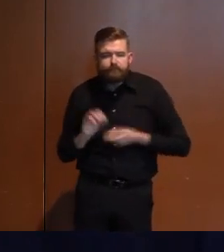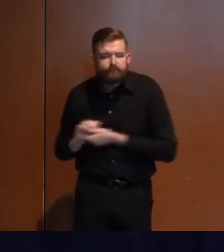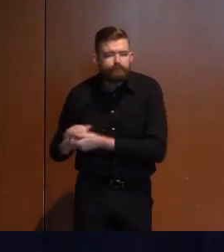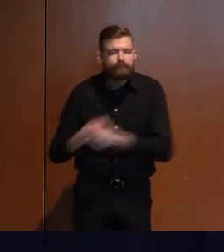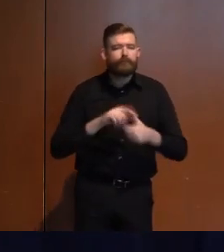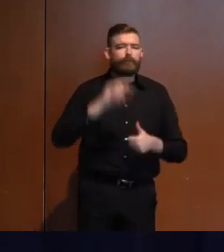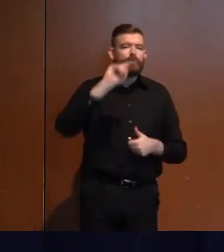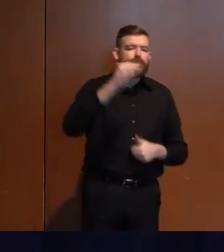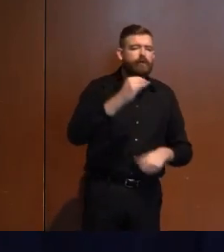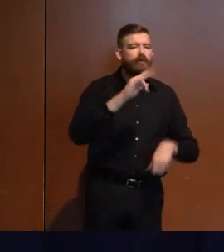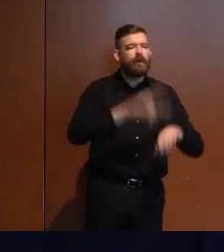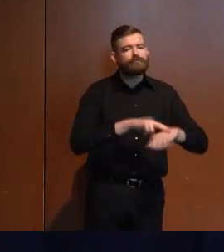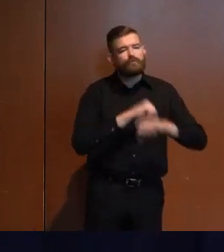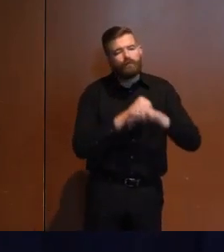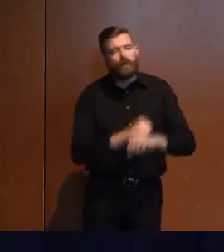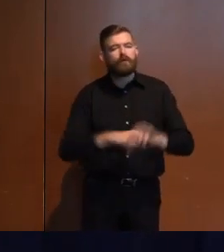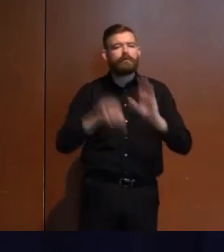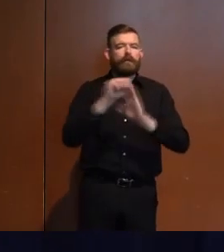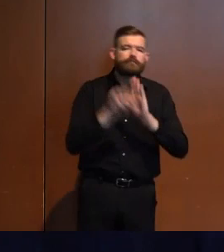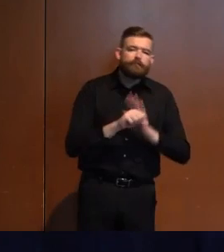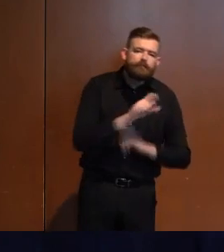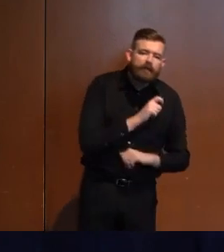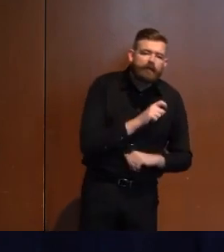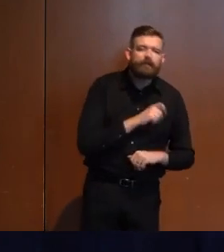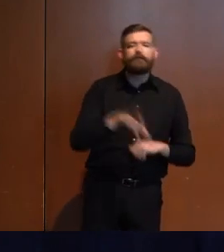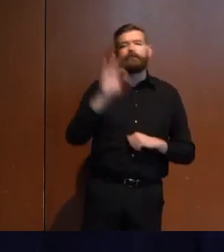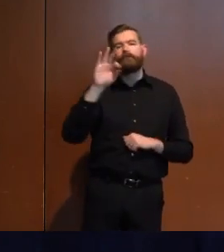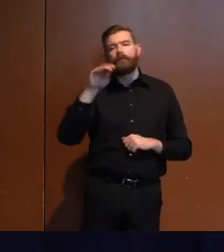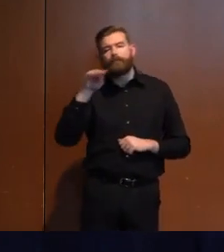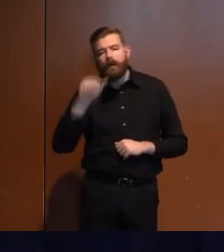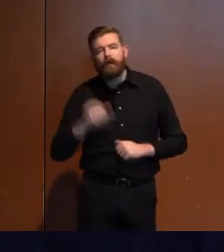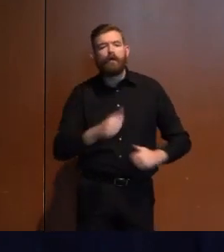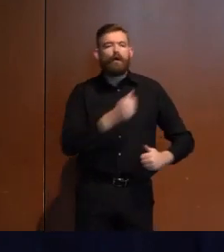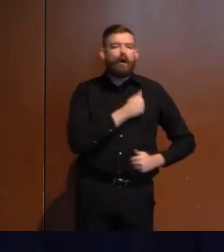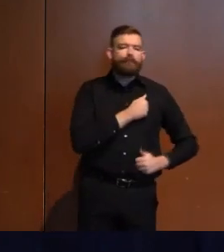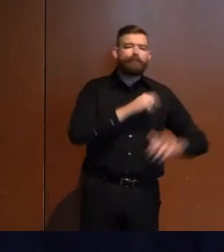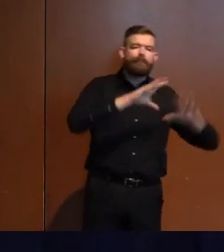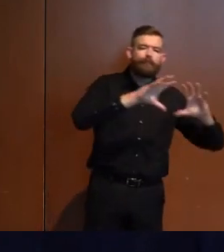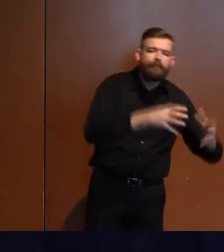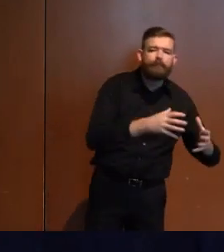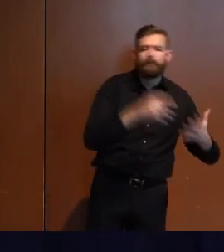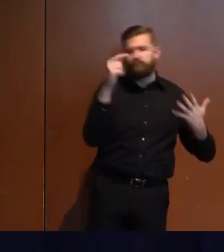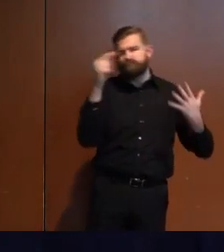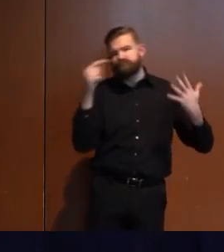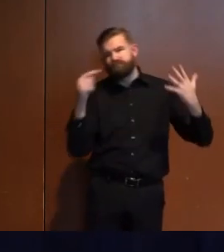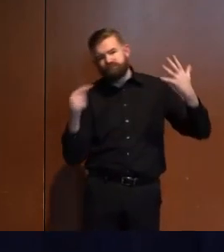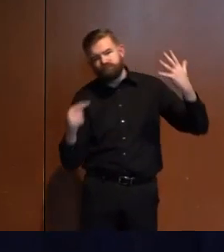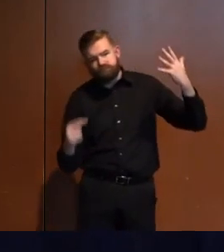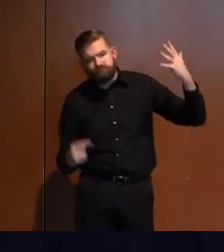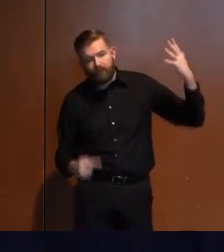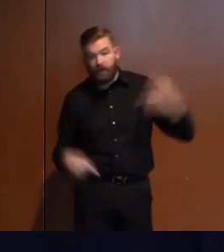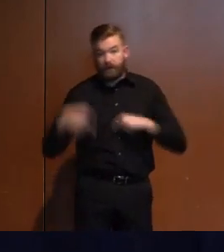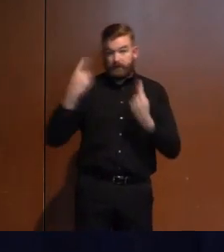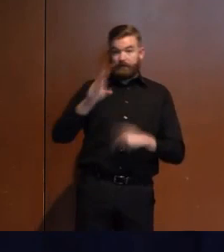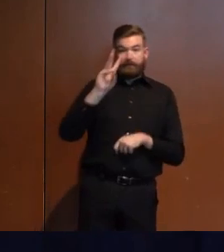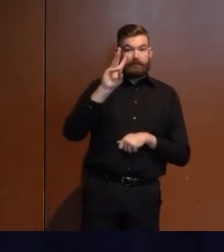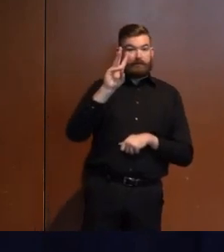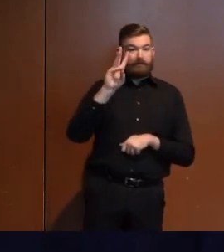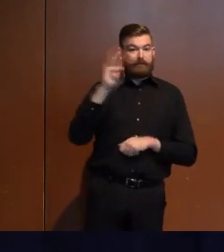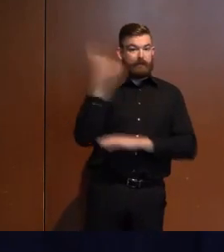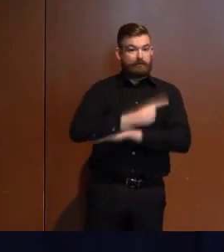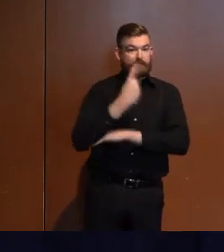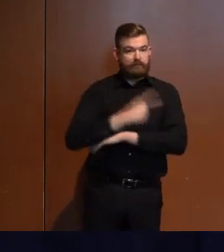police. I think of what's happened in the last 6 days. It's really a phenomenal effort. I think, from my standpoint, nothing